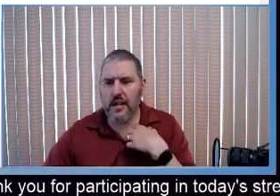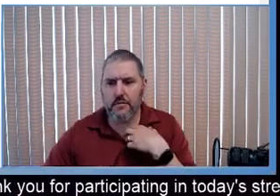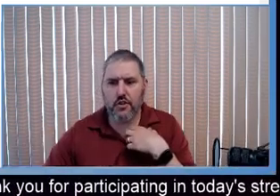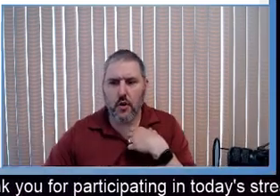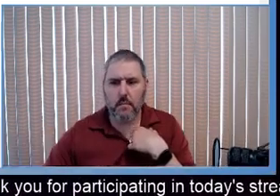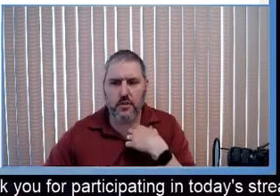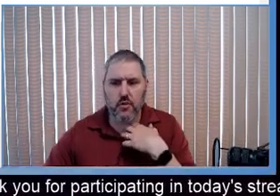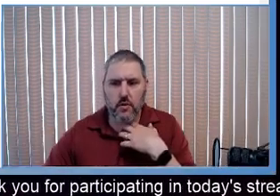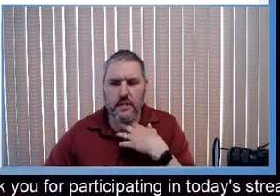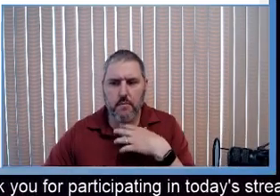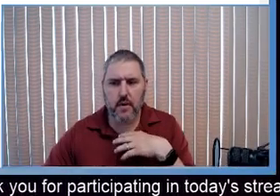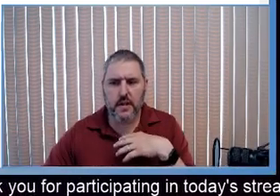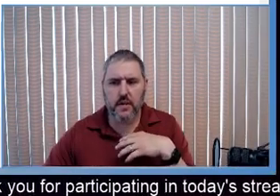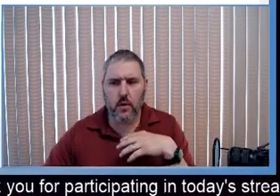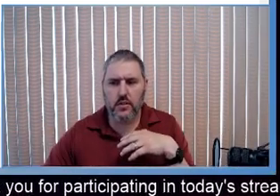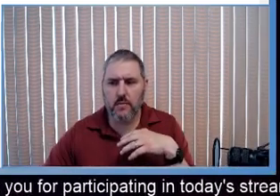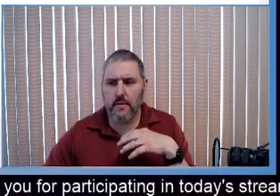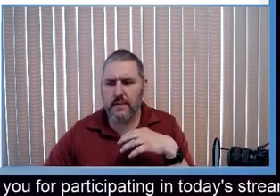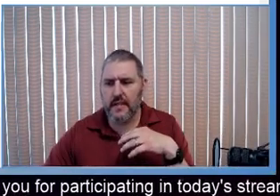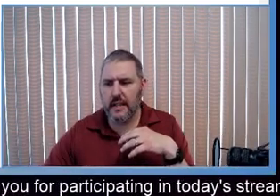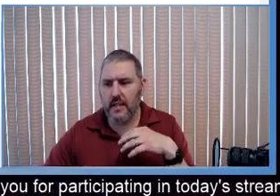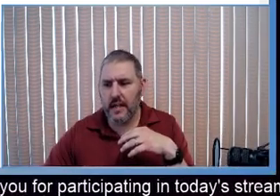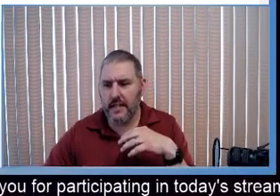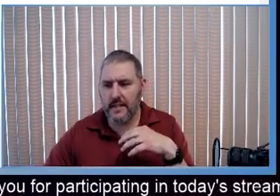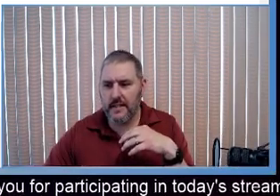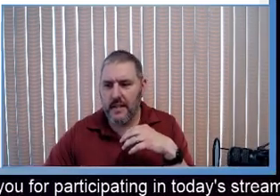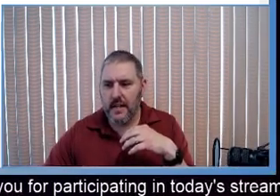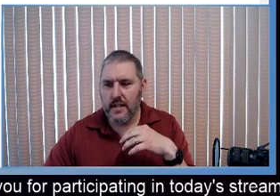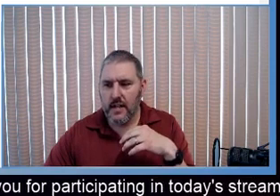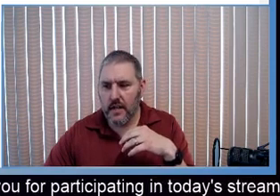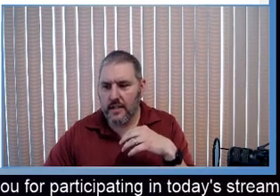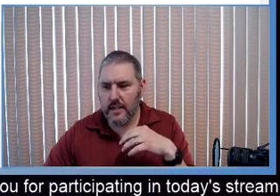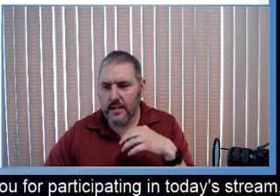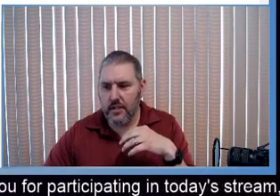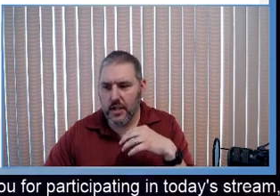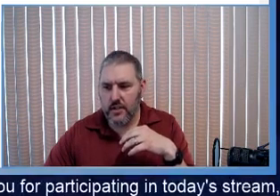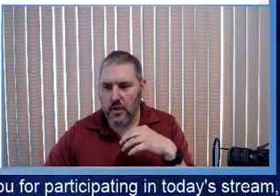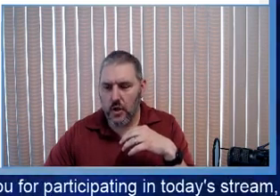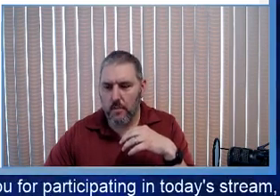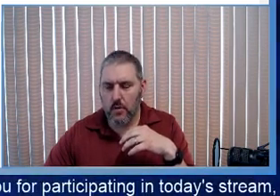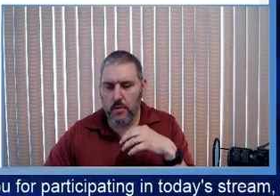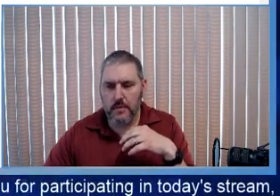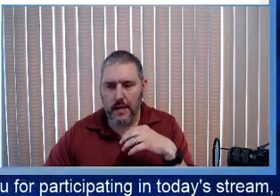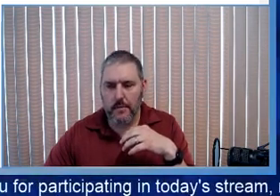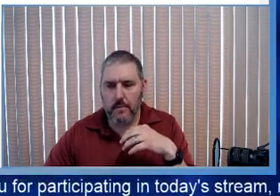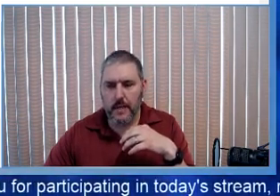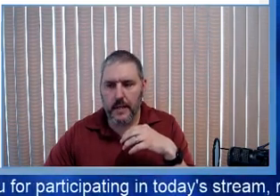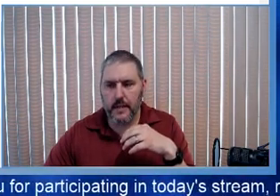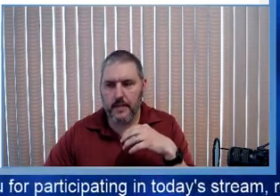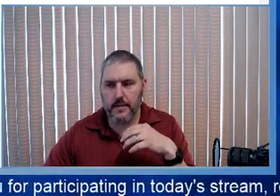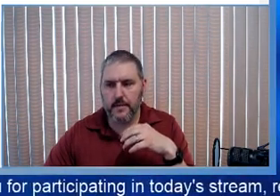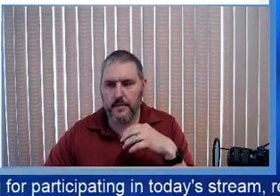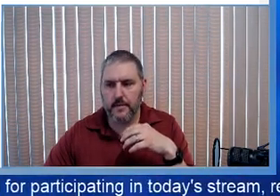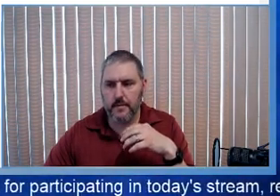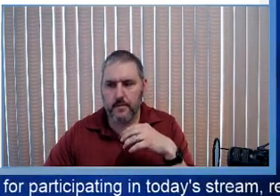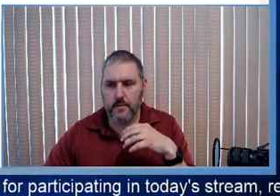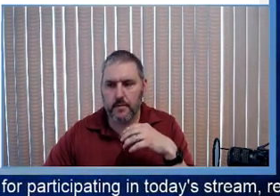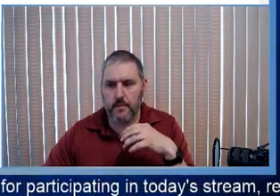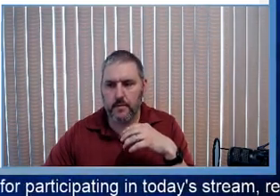I know you can have shortness of breath, cold, sweat, fatigue, lightness, nausea, indigestion, heartburn, or abdominal pain.